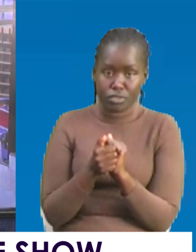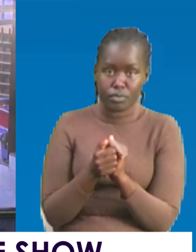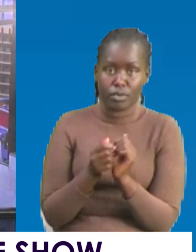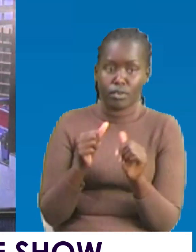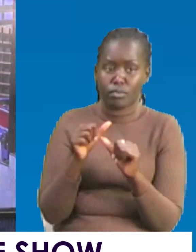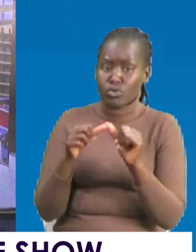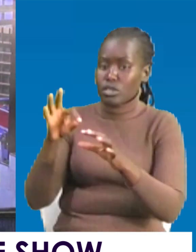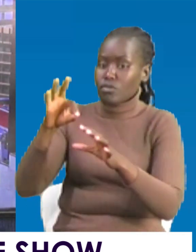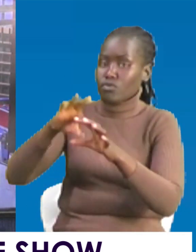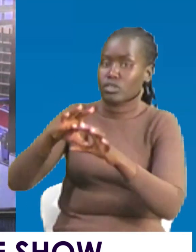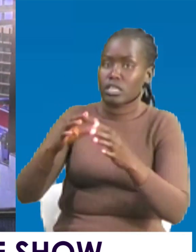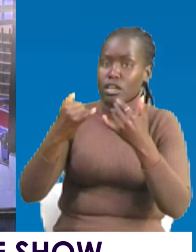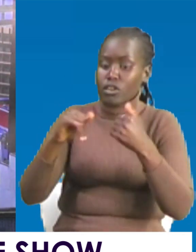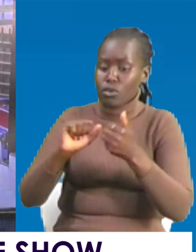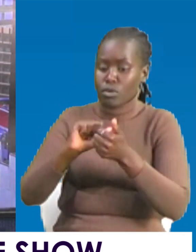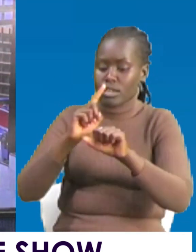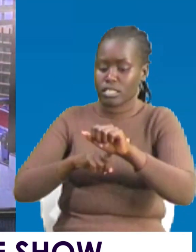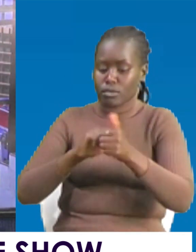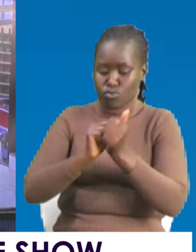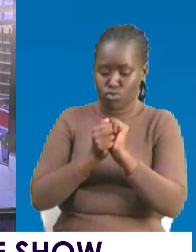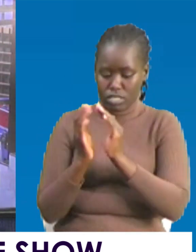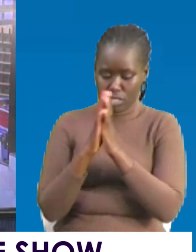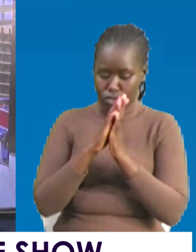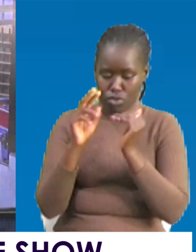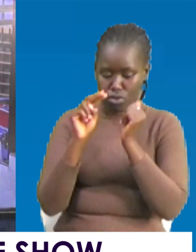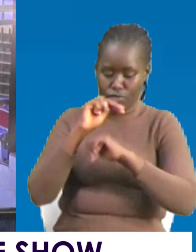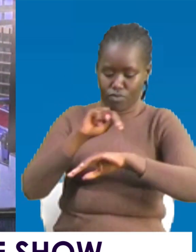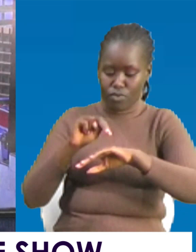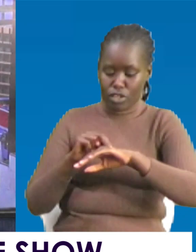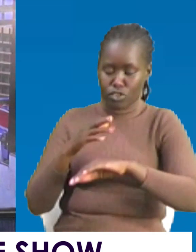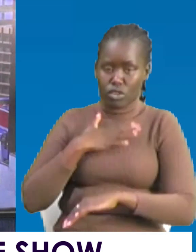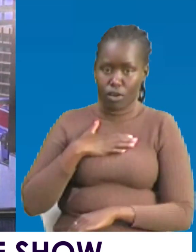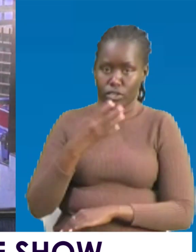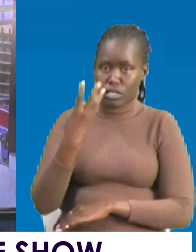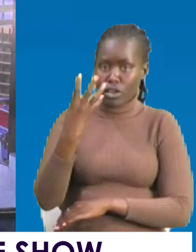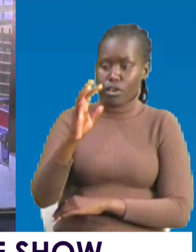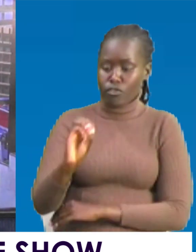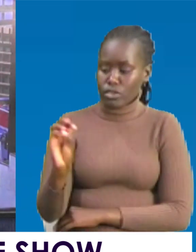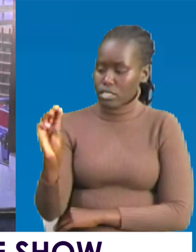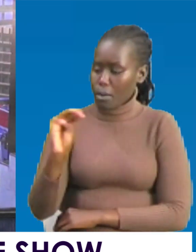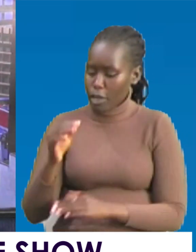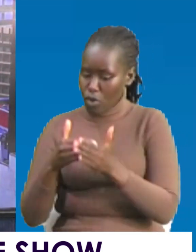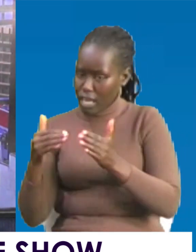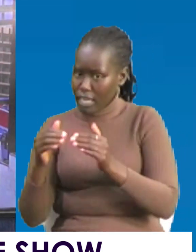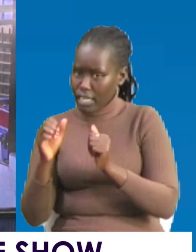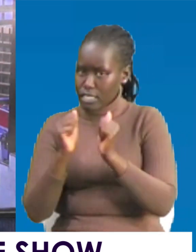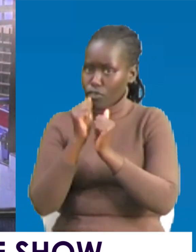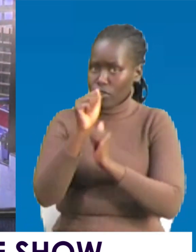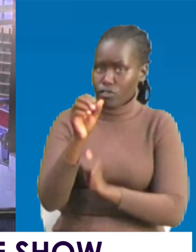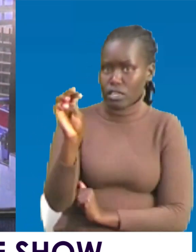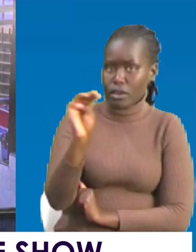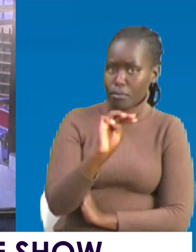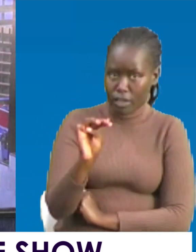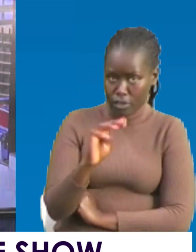It is time for you to change the story of this nation. 40 million against 15 million. I'm not setting the